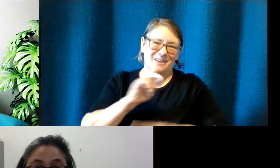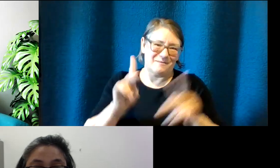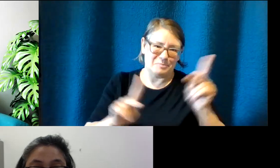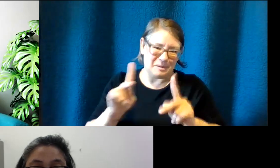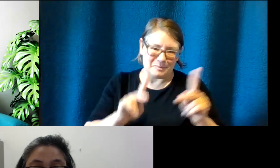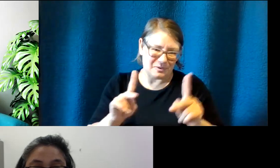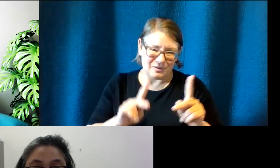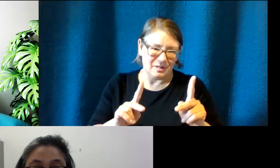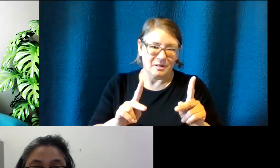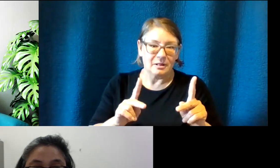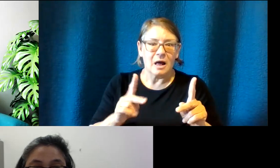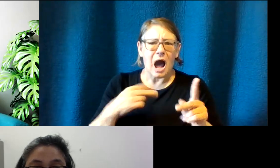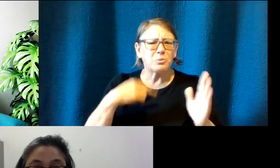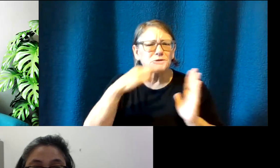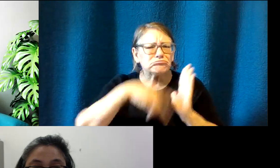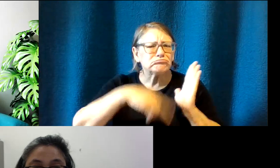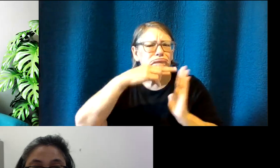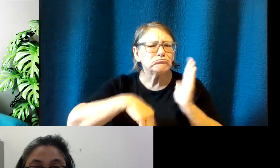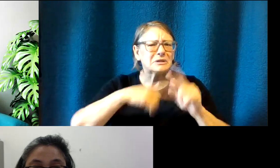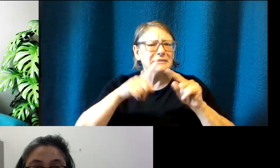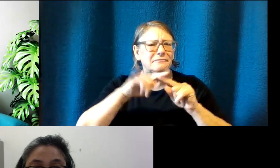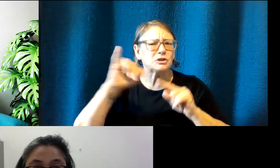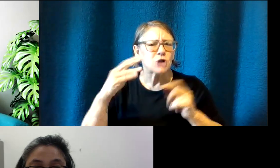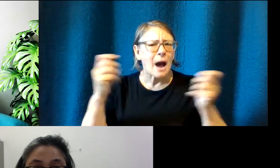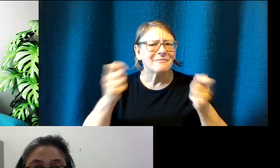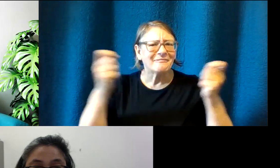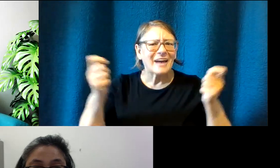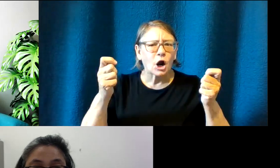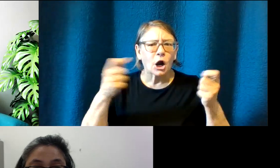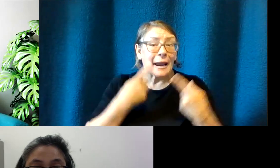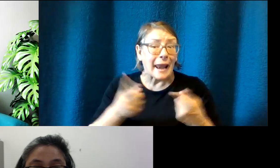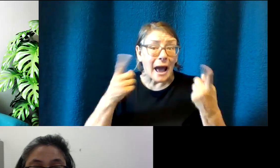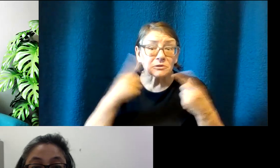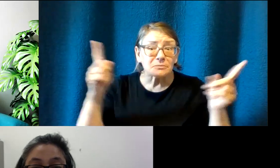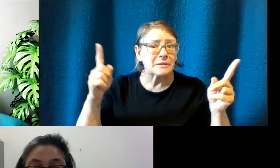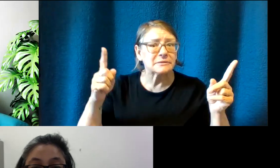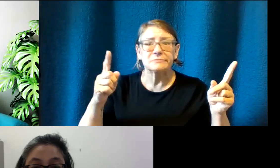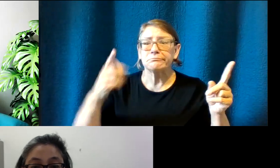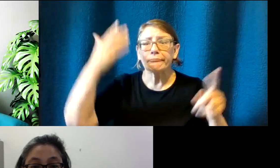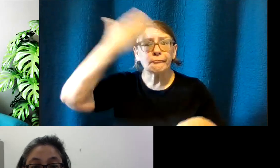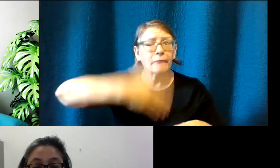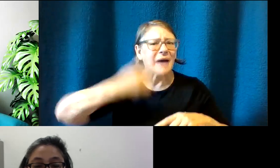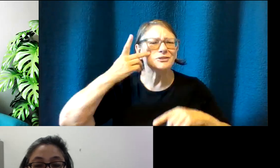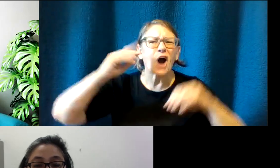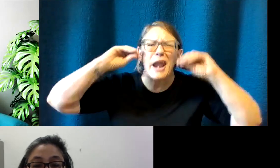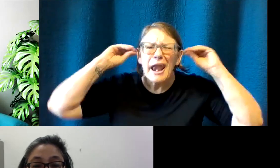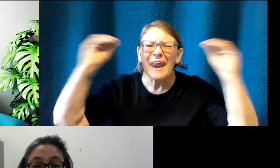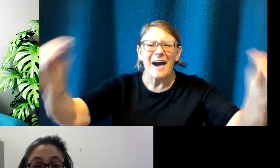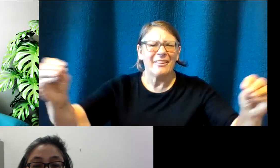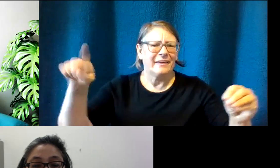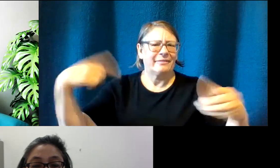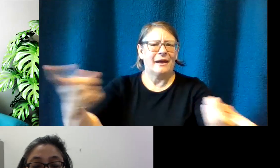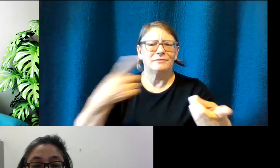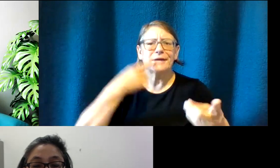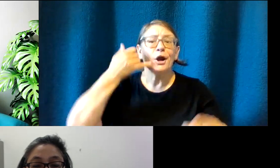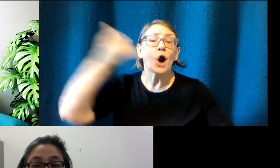said, when I was looking at all these job fair announcements and things, I did not, like I said, I did not see anything on a flyer that ever said, call this